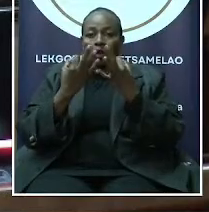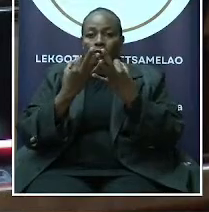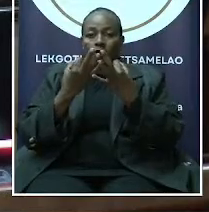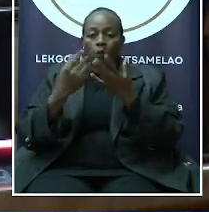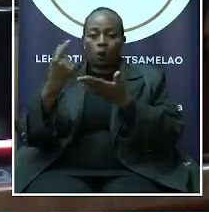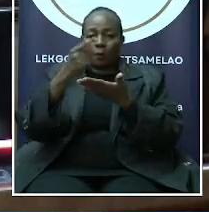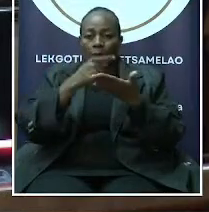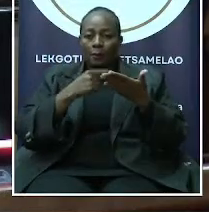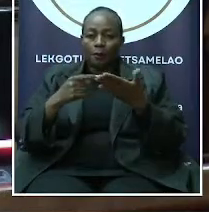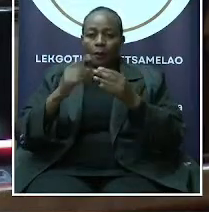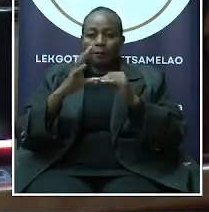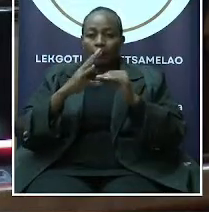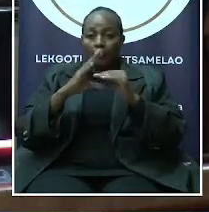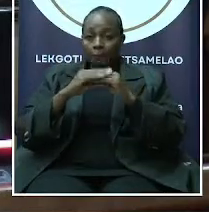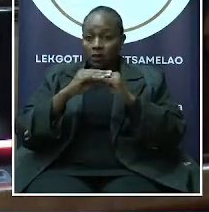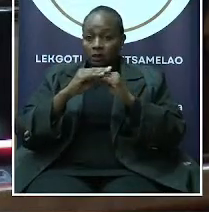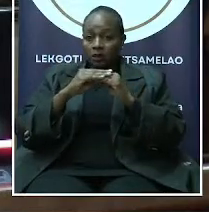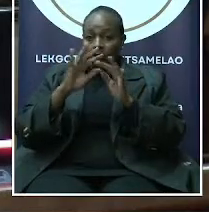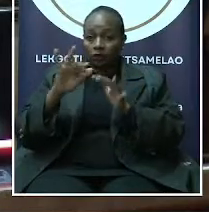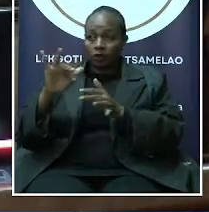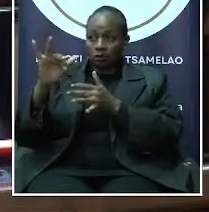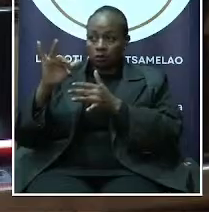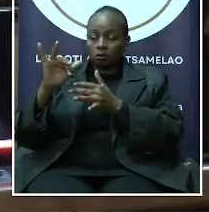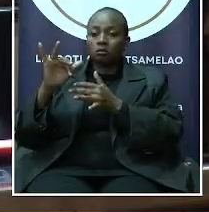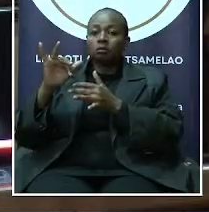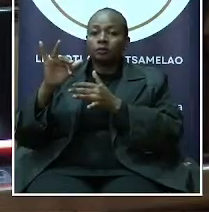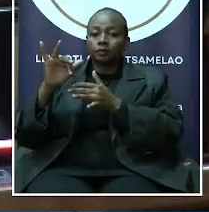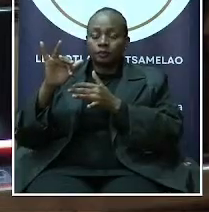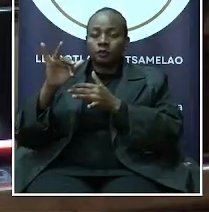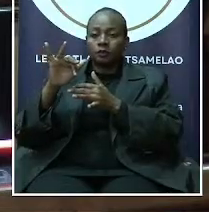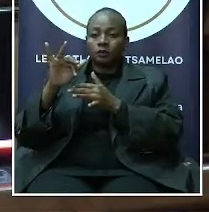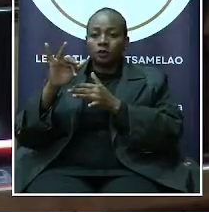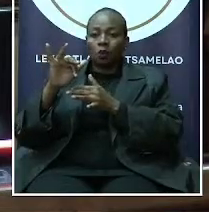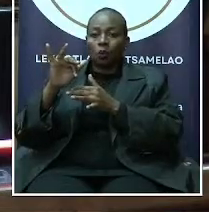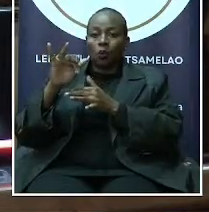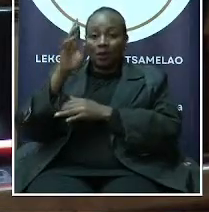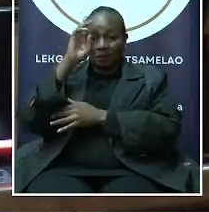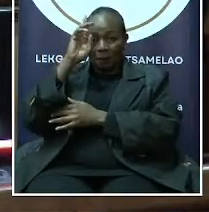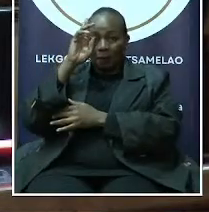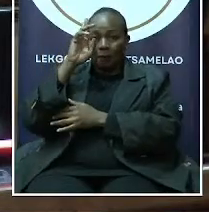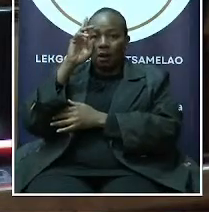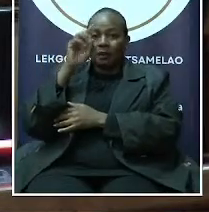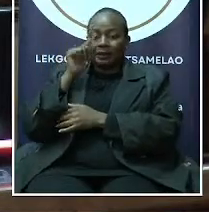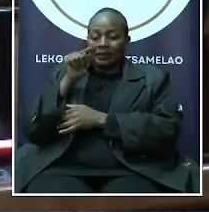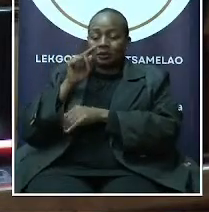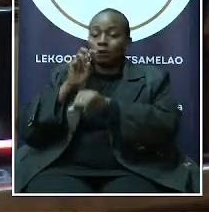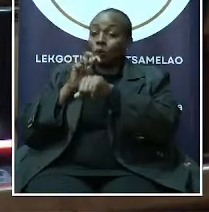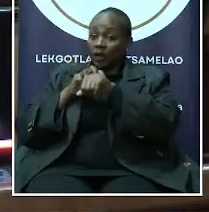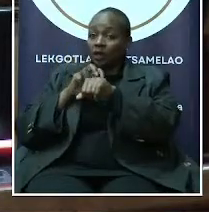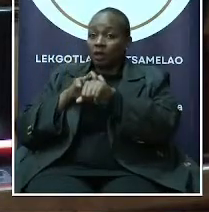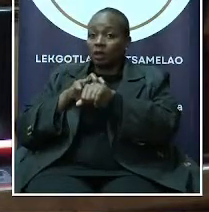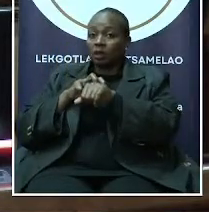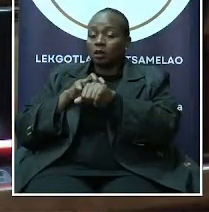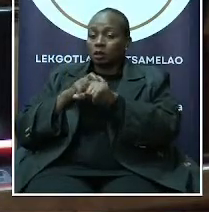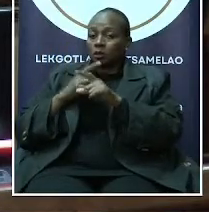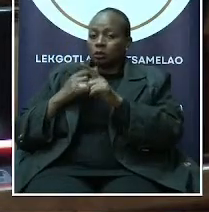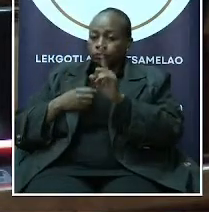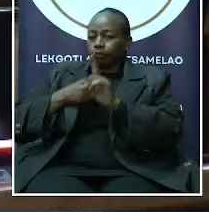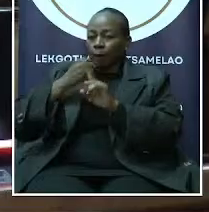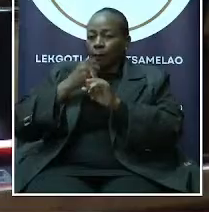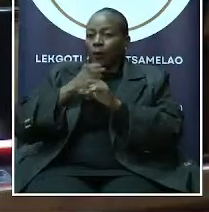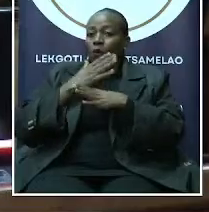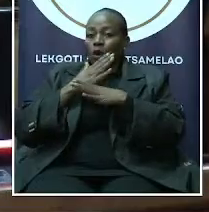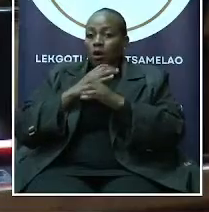and that members of this House will take it into consideration that this is something that we strongly need to move on effective